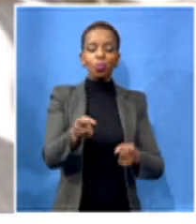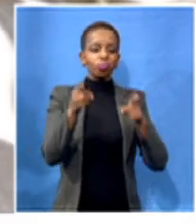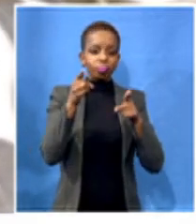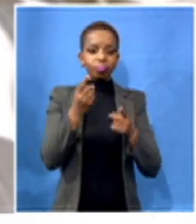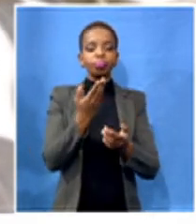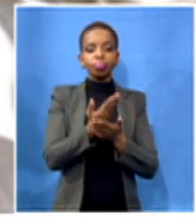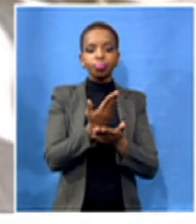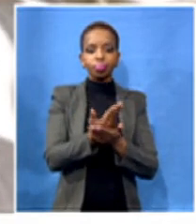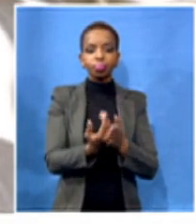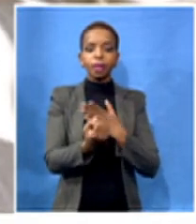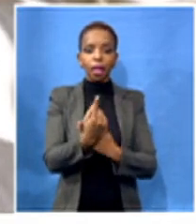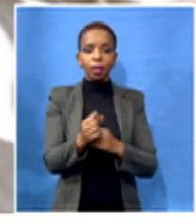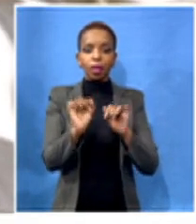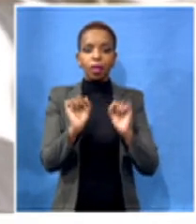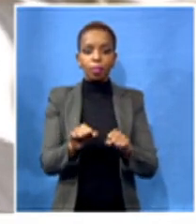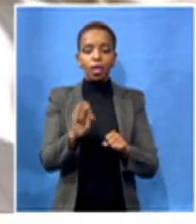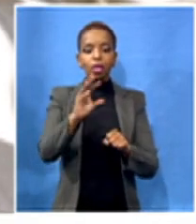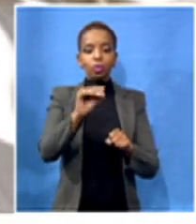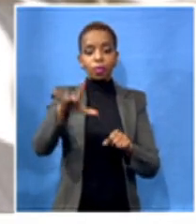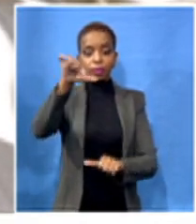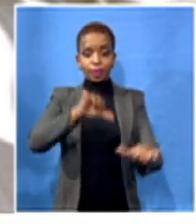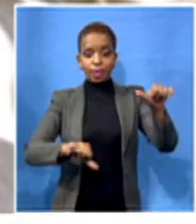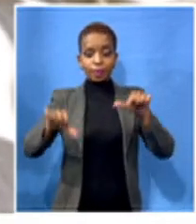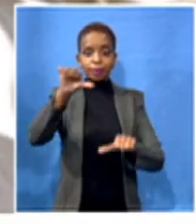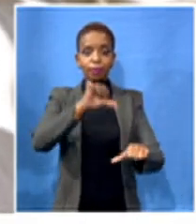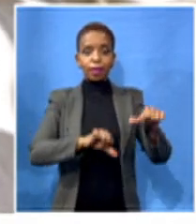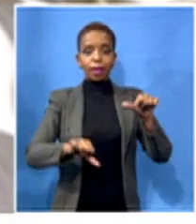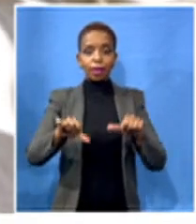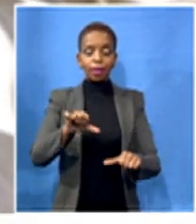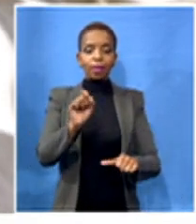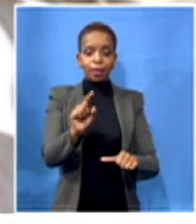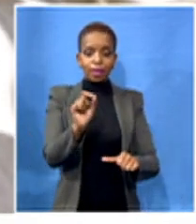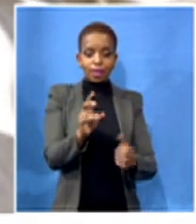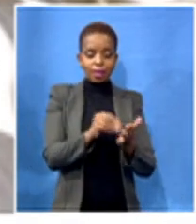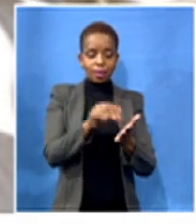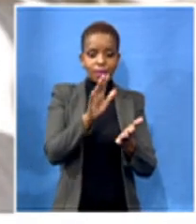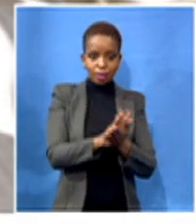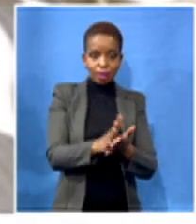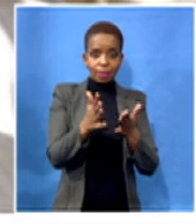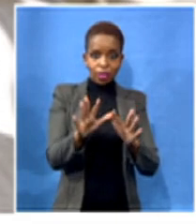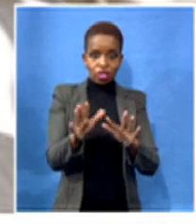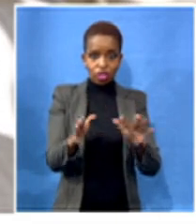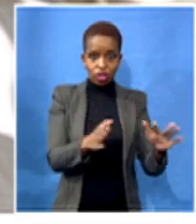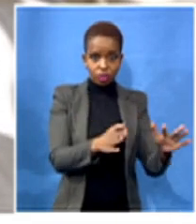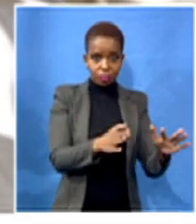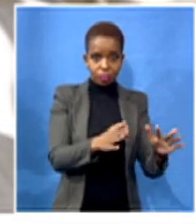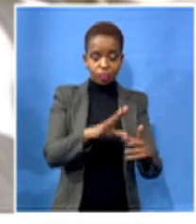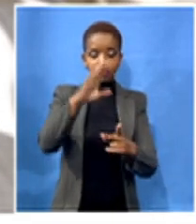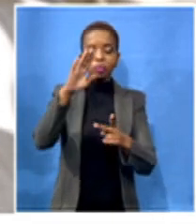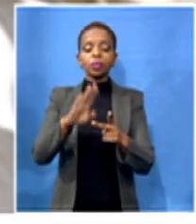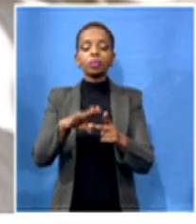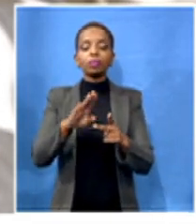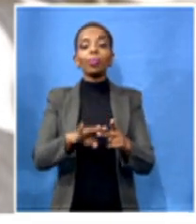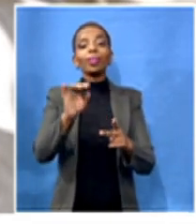So that issue, scientifically, we need to debate. The other issue is that long before